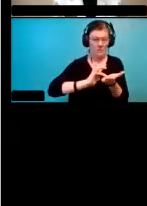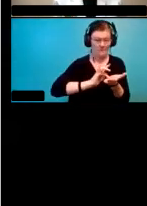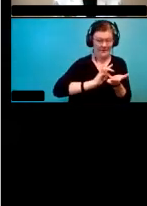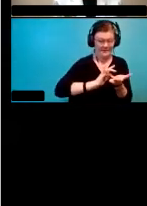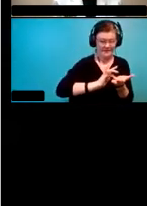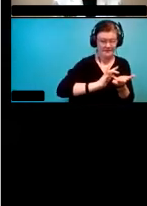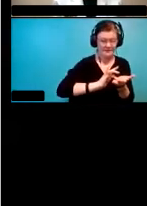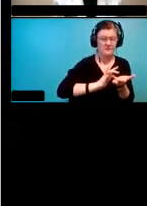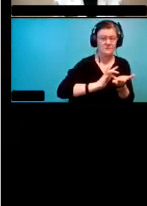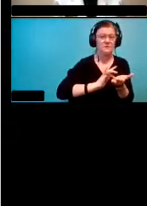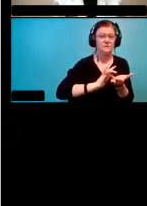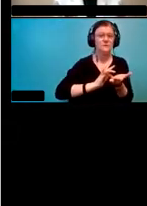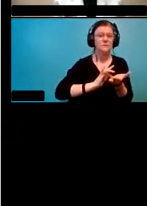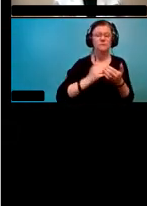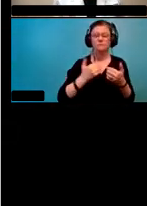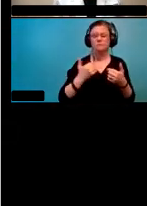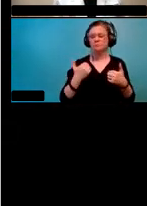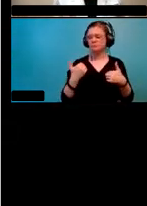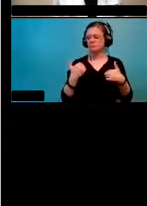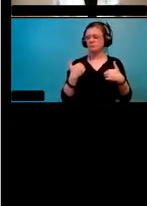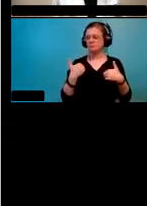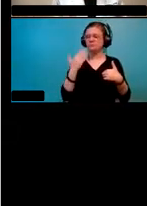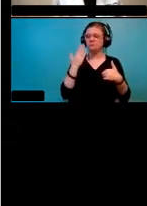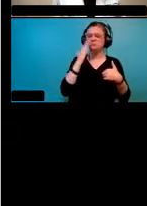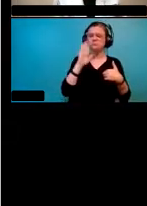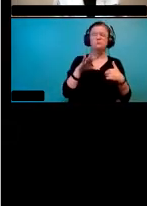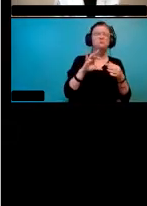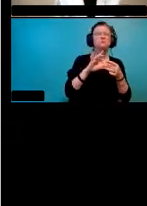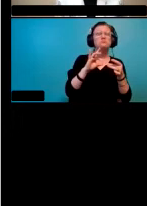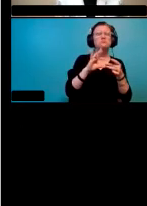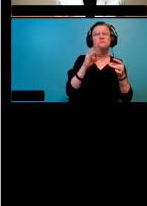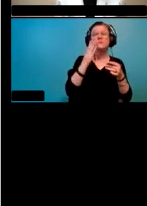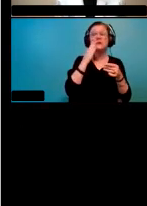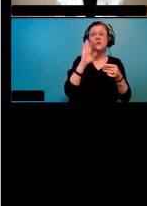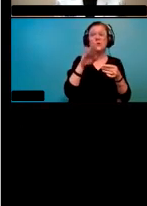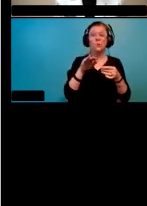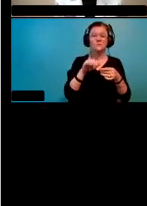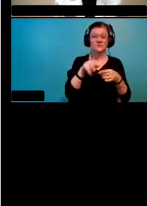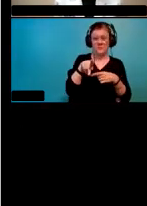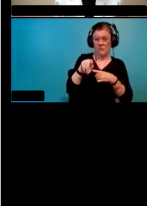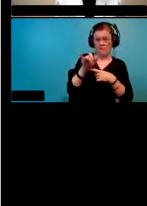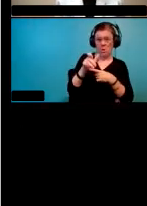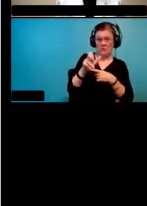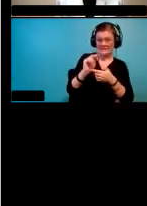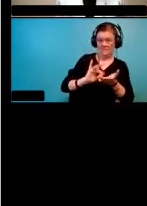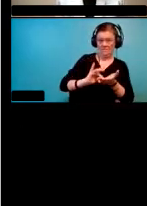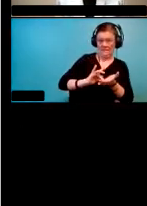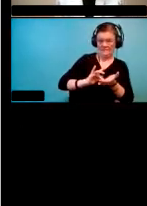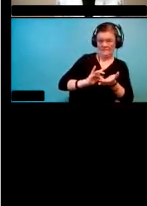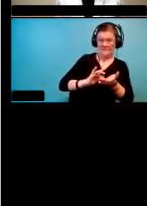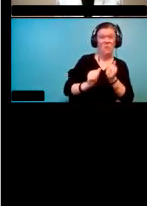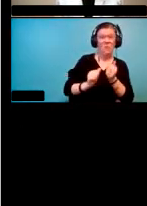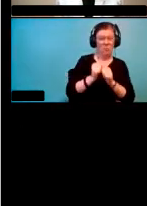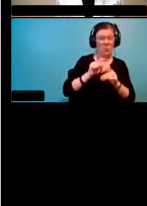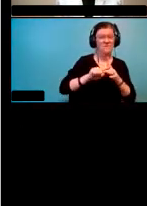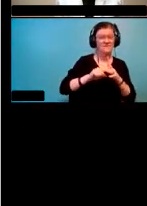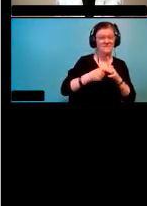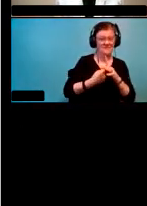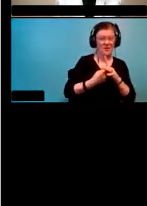medications. When I was talking about like any of the anti-Parkinson's medications, most of them start